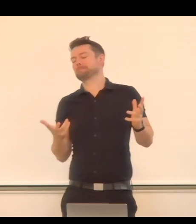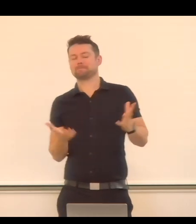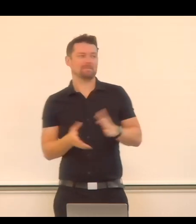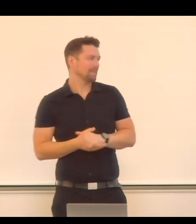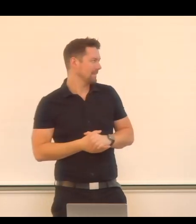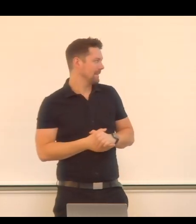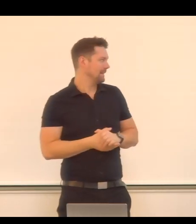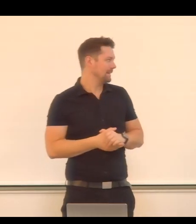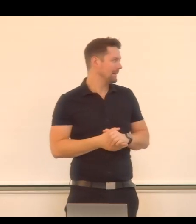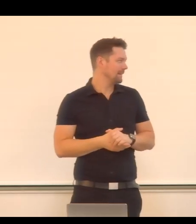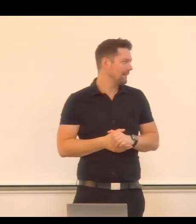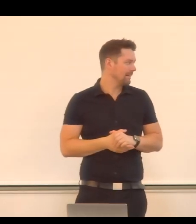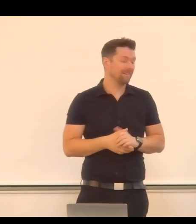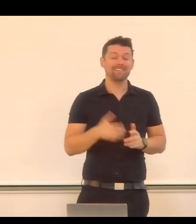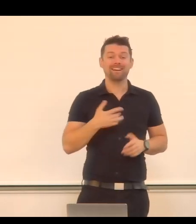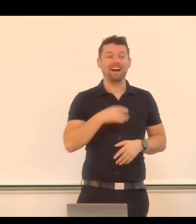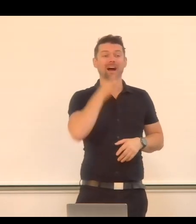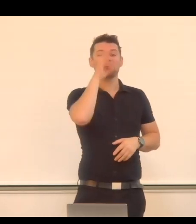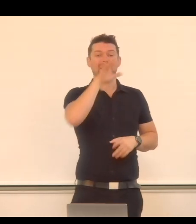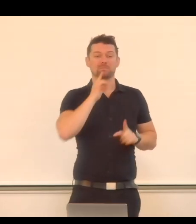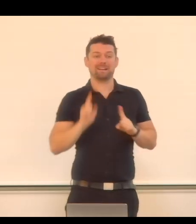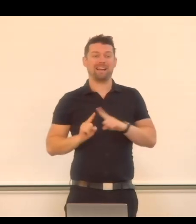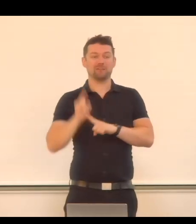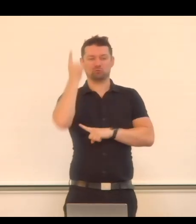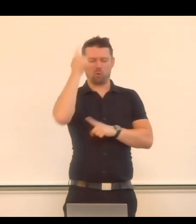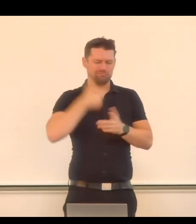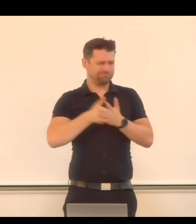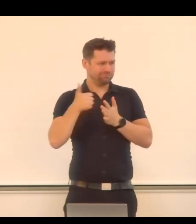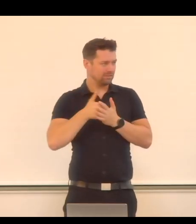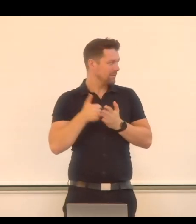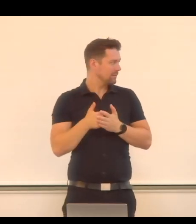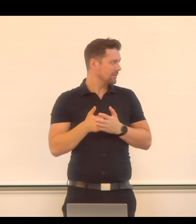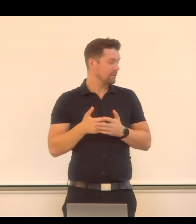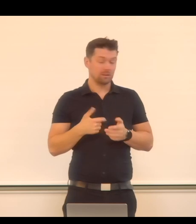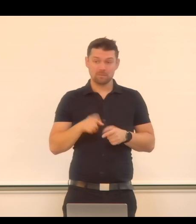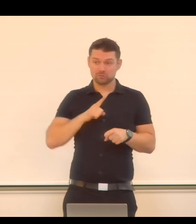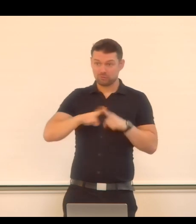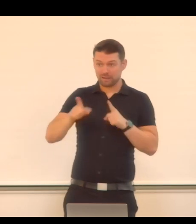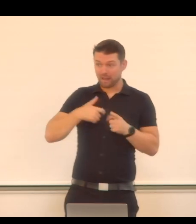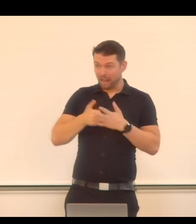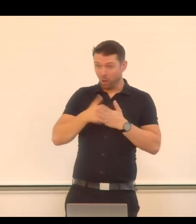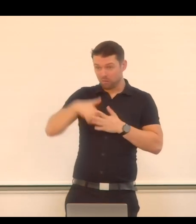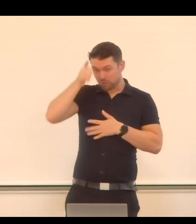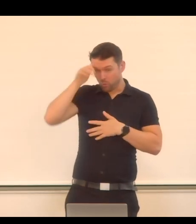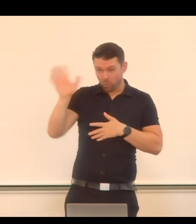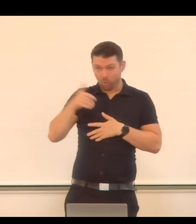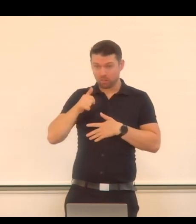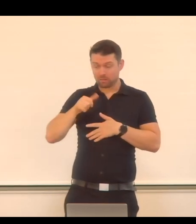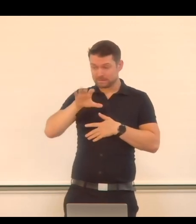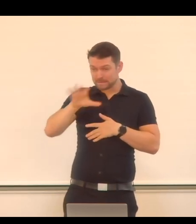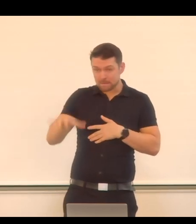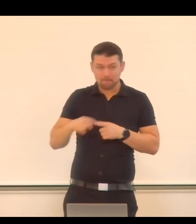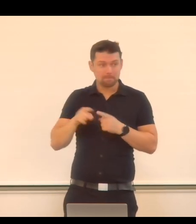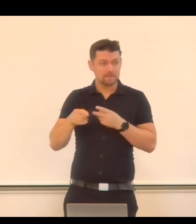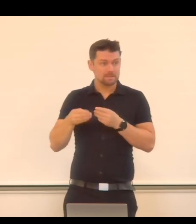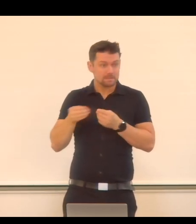I applied for the astronaut corps a number of times. I tried the angle of, I already know all the space station systems. I know how space station operates. Just